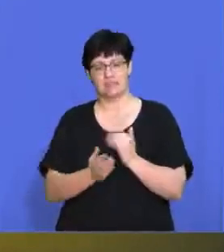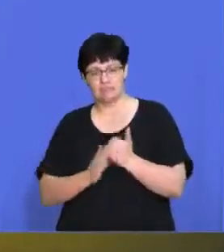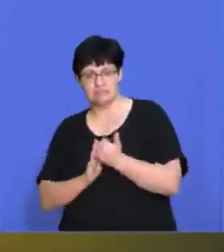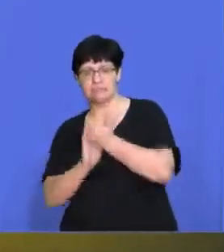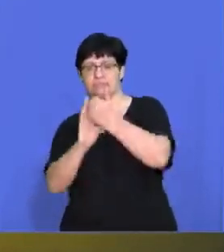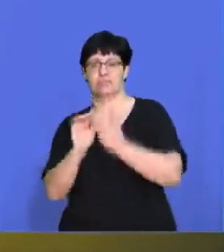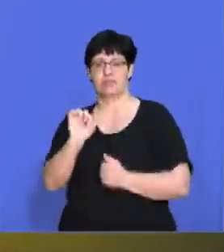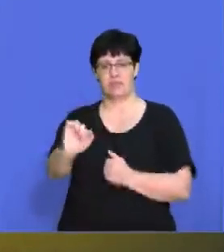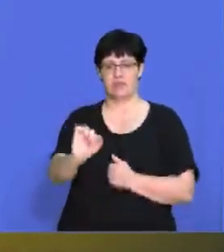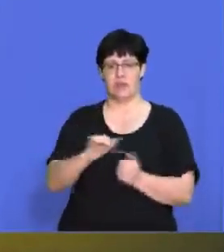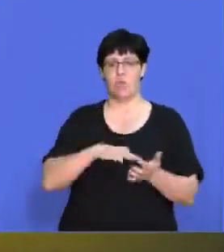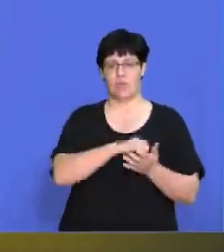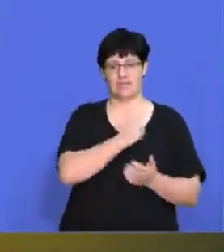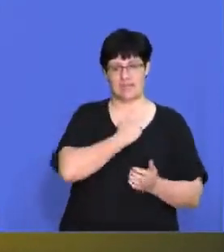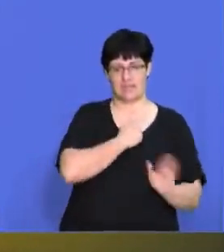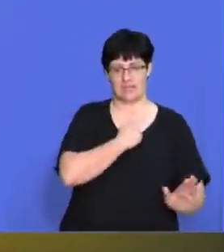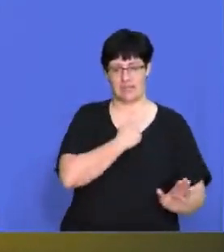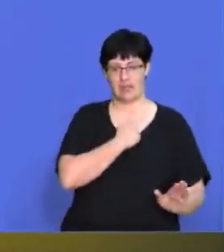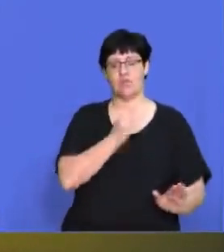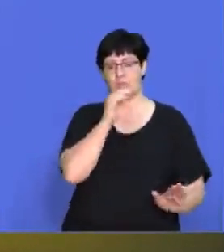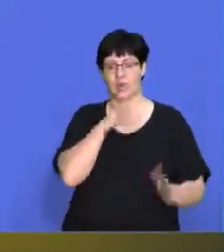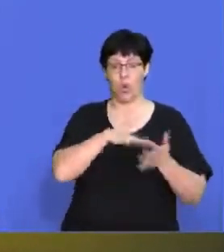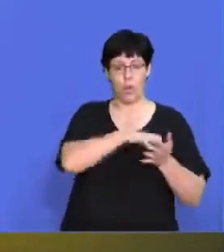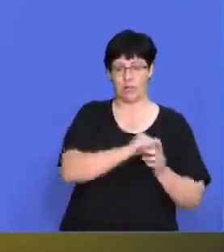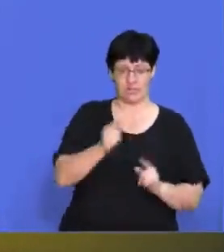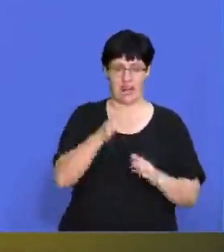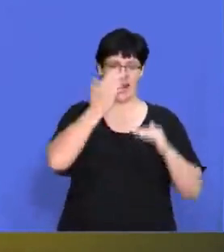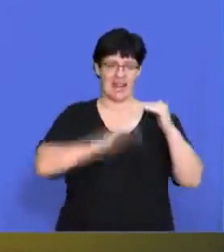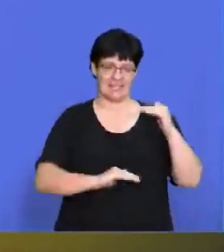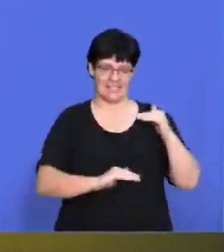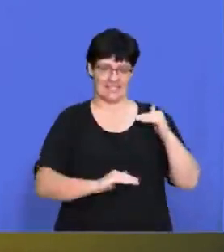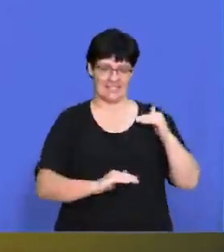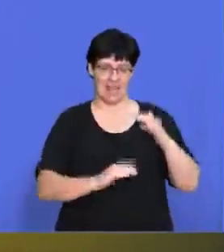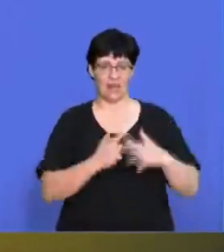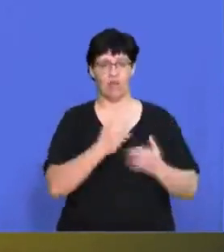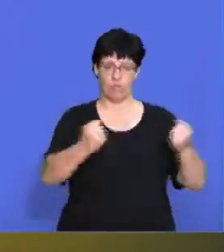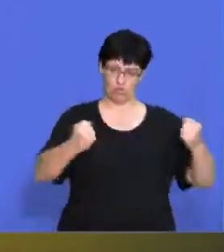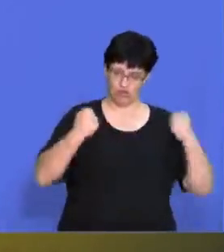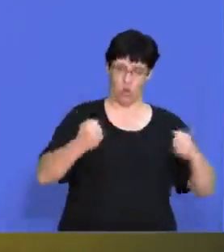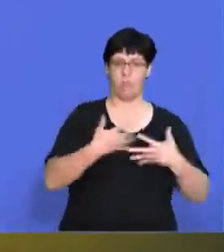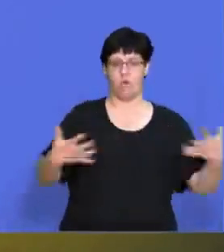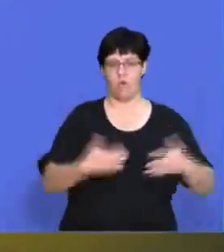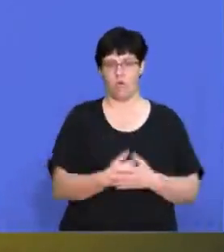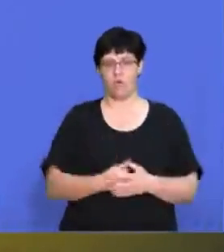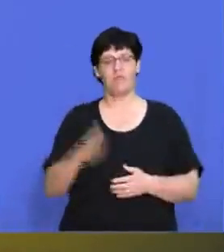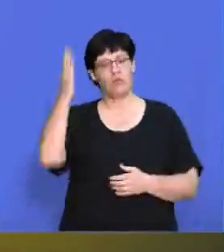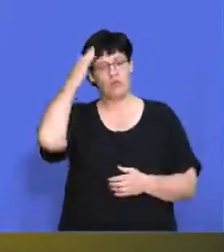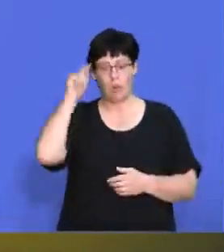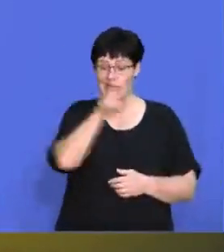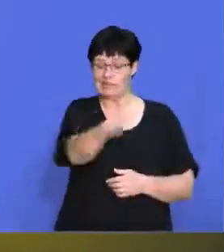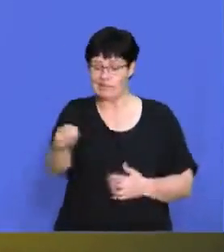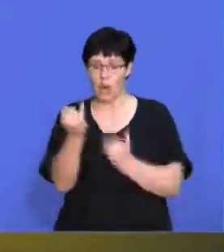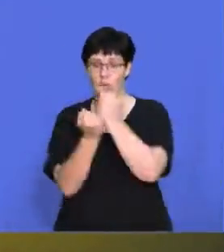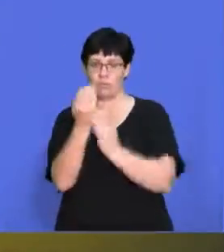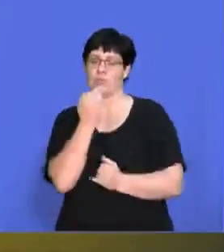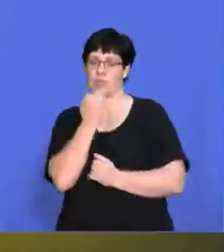up our weaknesses to make sure that our weaknesses are less and that our strengths are stronger. So you need to know who you are competing